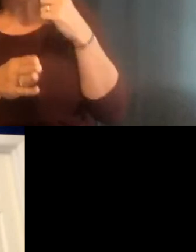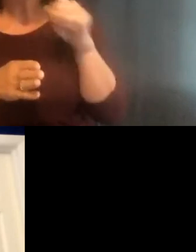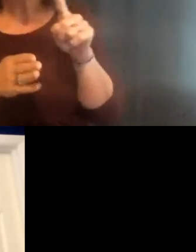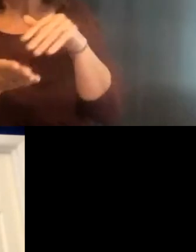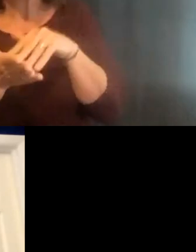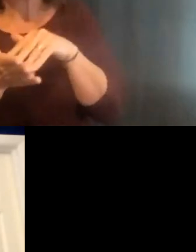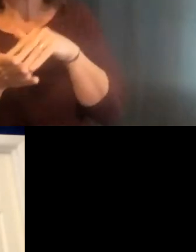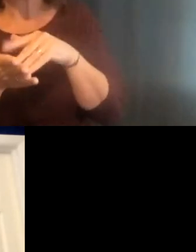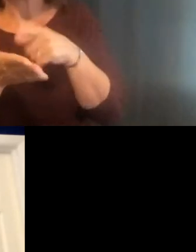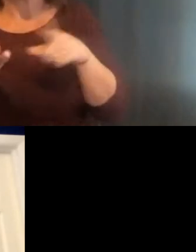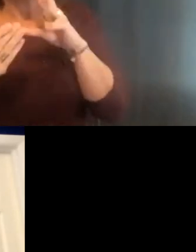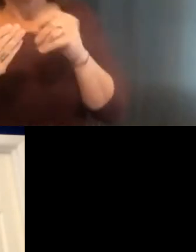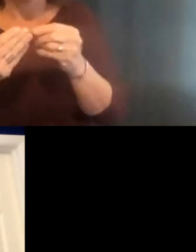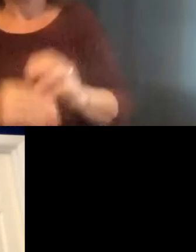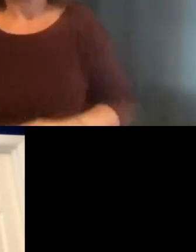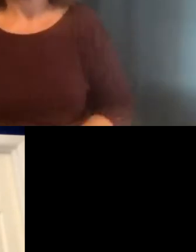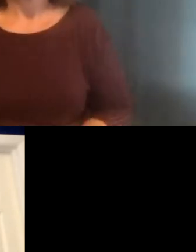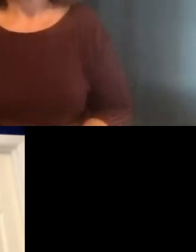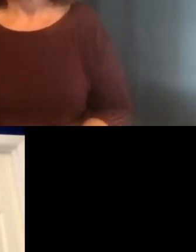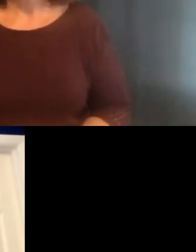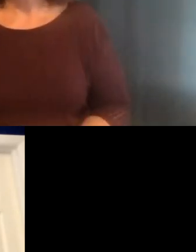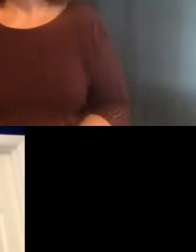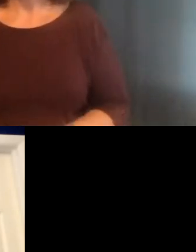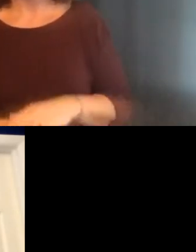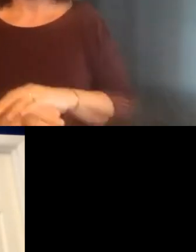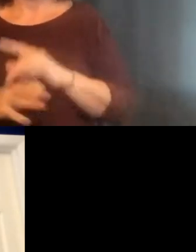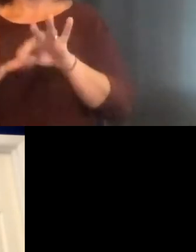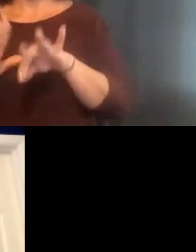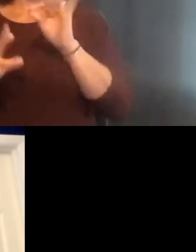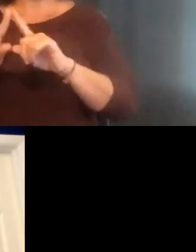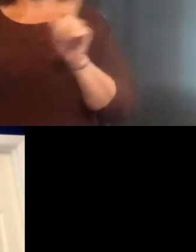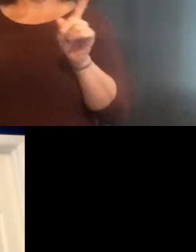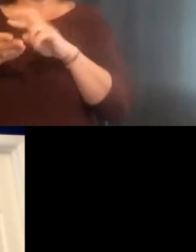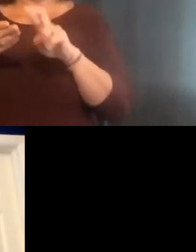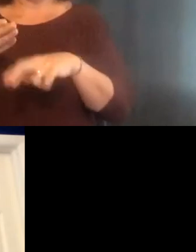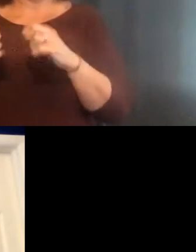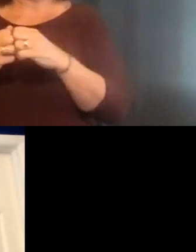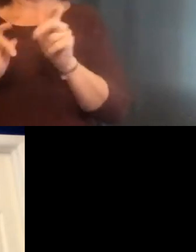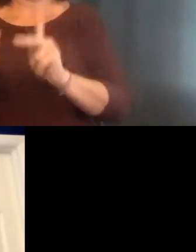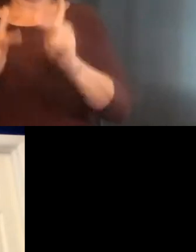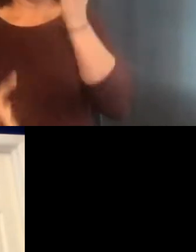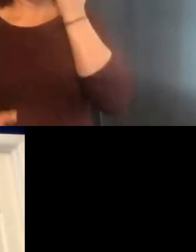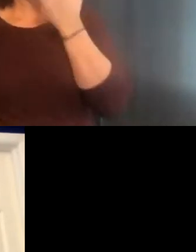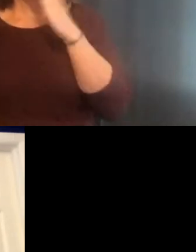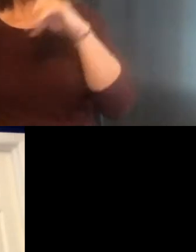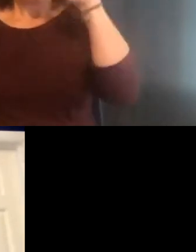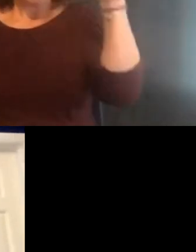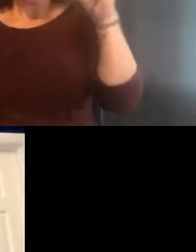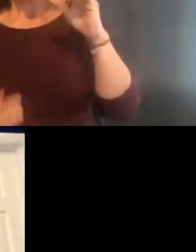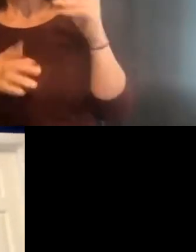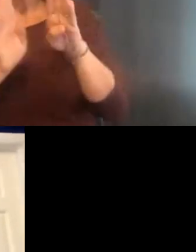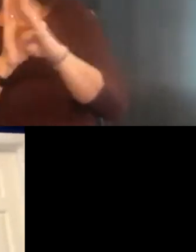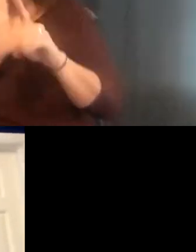of studies you talked about. That is, are the findings different for people with nightmares and a trauma background compared